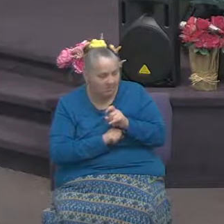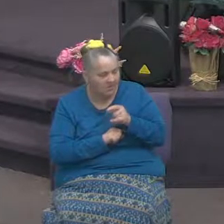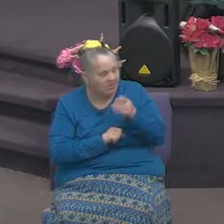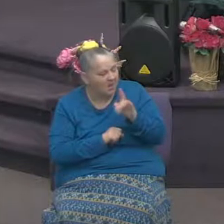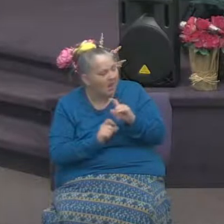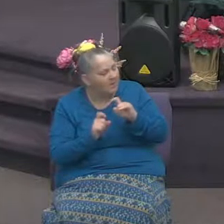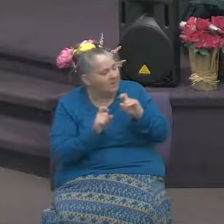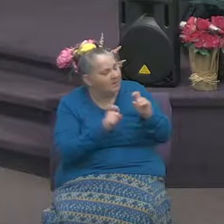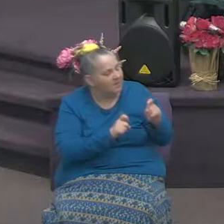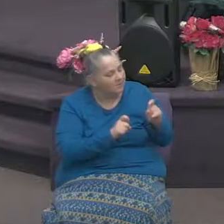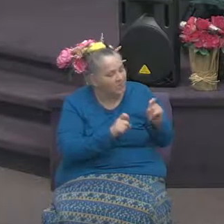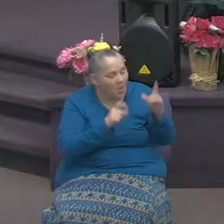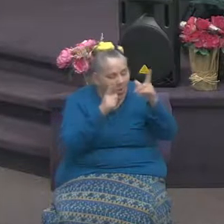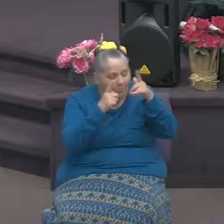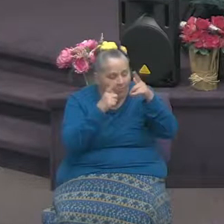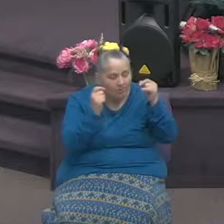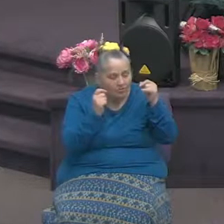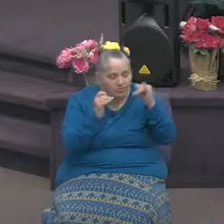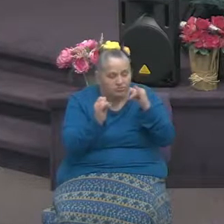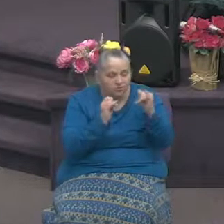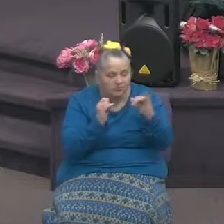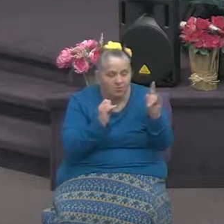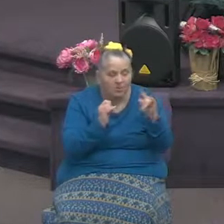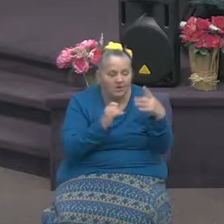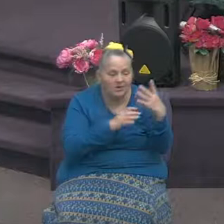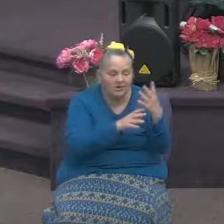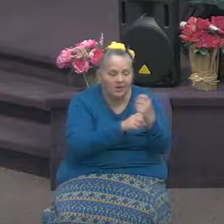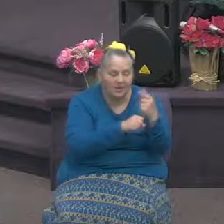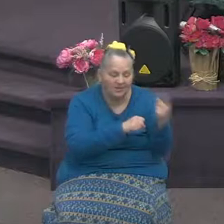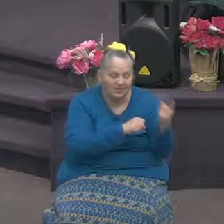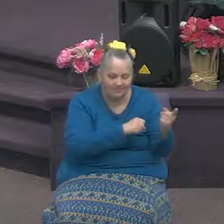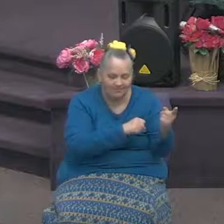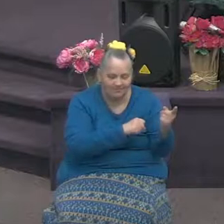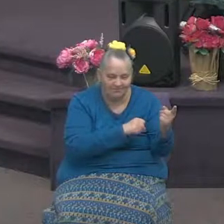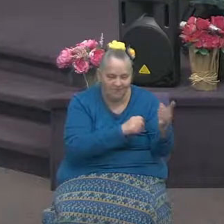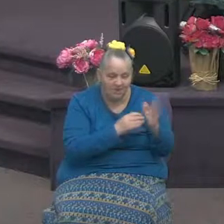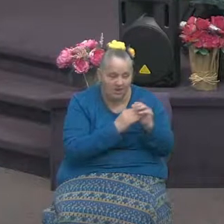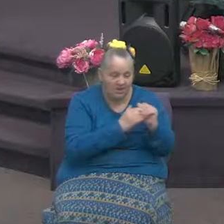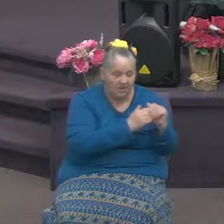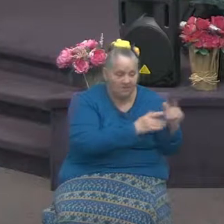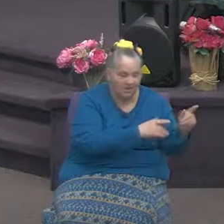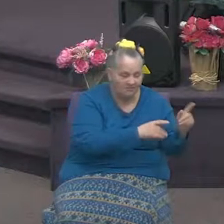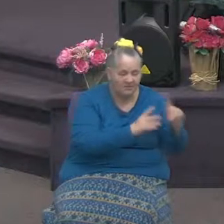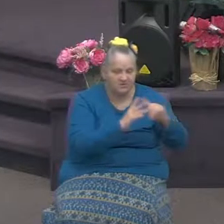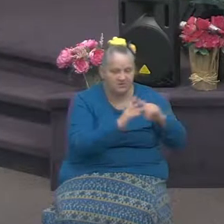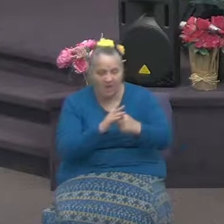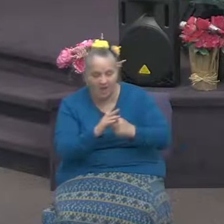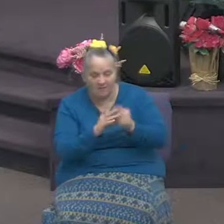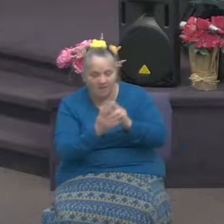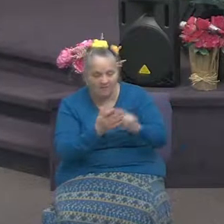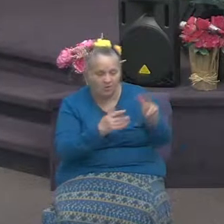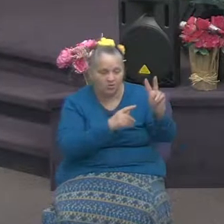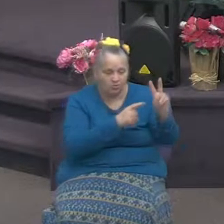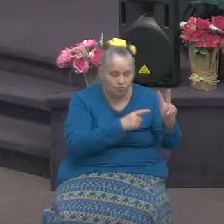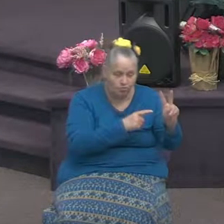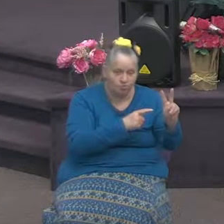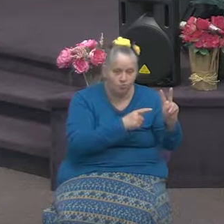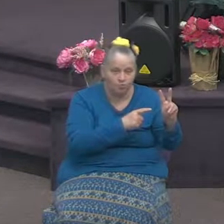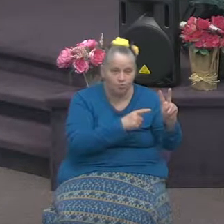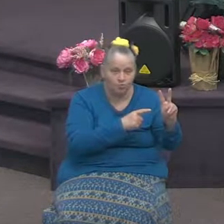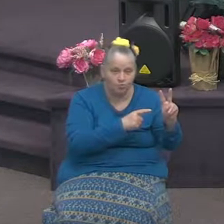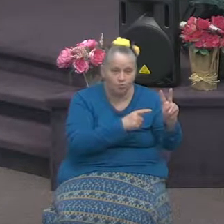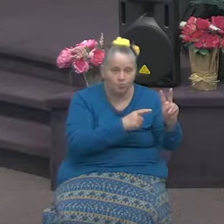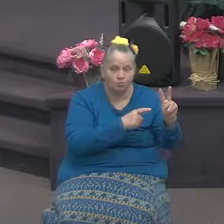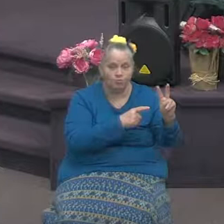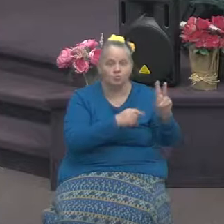God gives Moses specific instructions where to take them. And it starts off in verse 2.